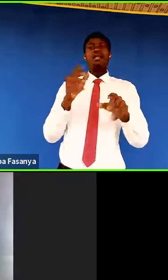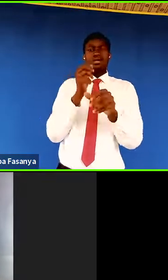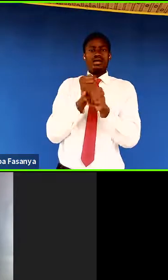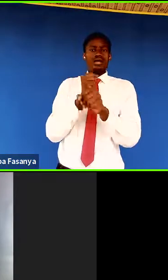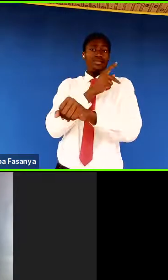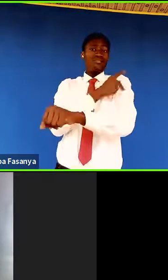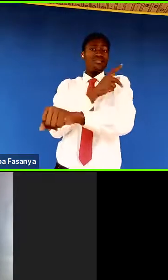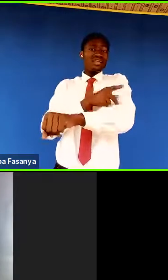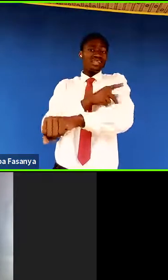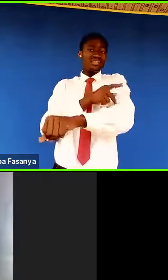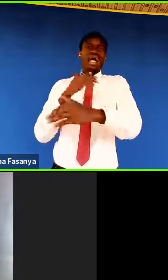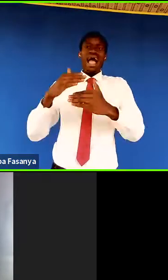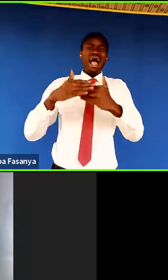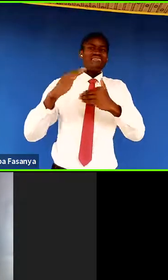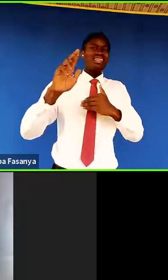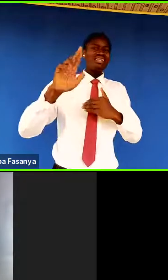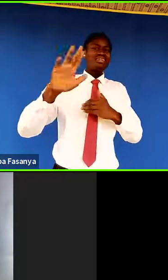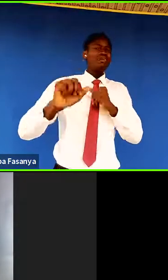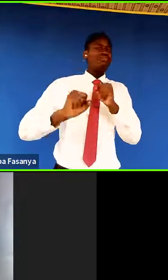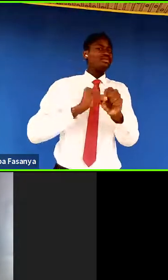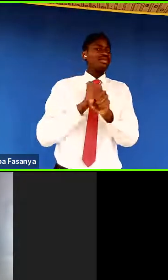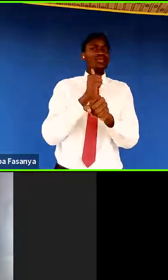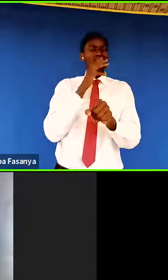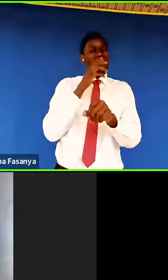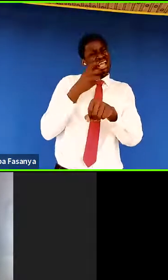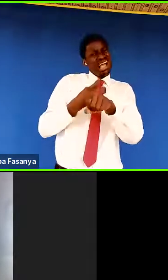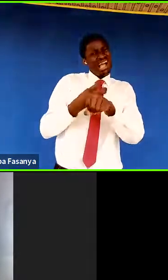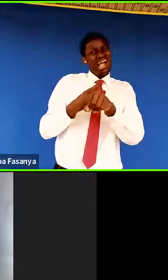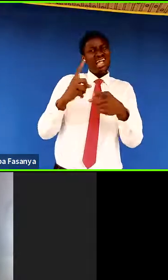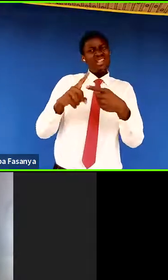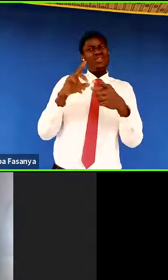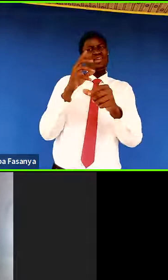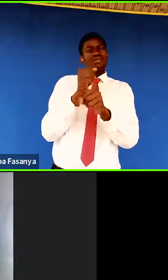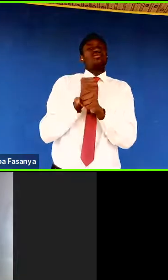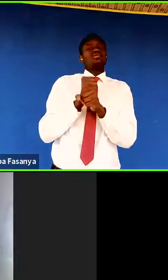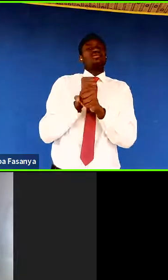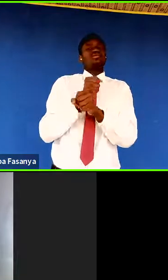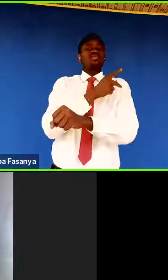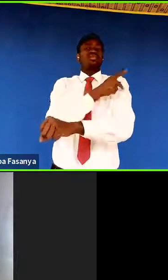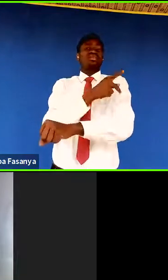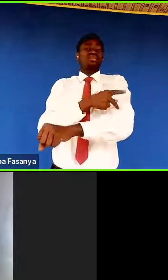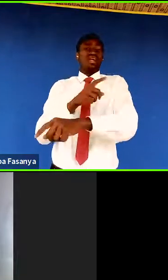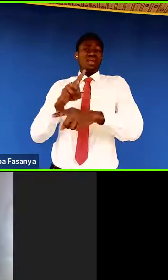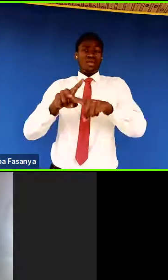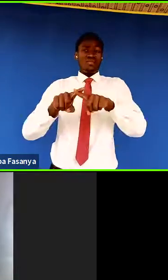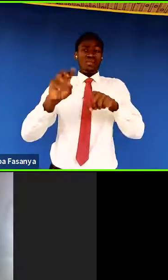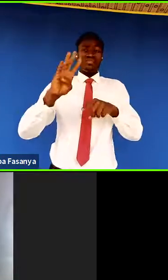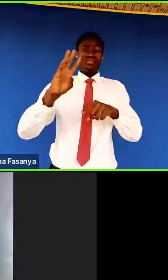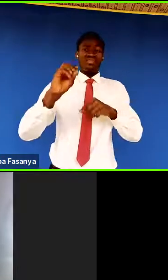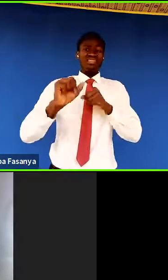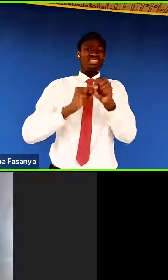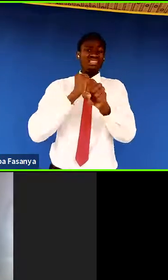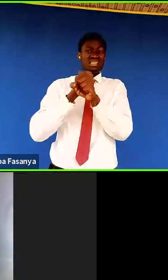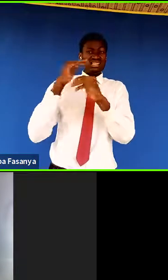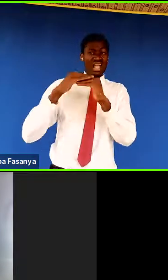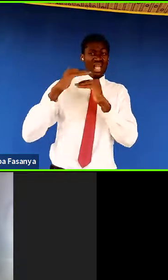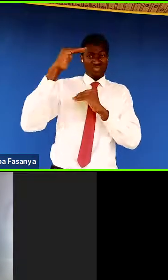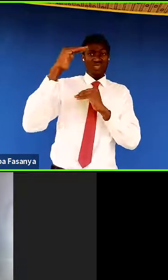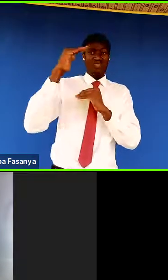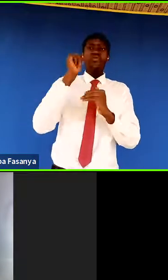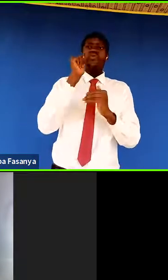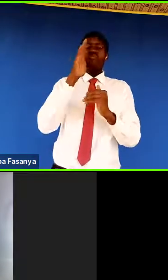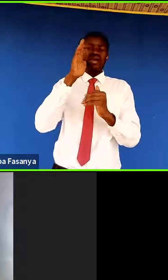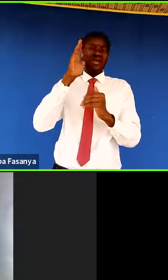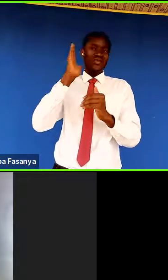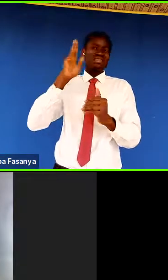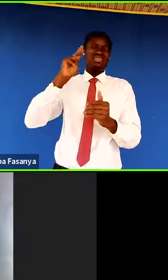40 years and above, a woman might need to be assisted to get pregnant. This is not the same for men. And so everybody hearing this knows that